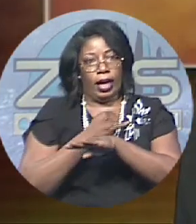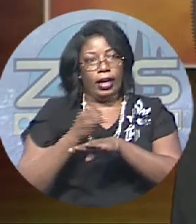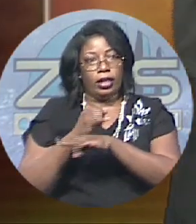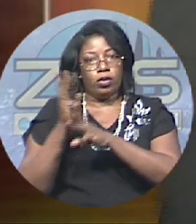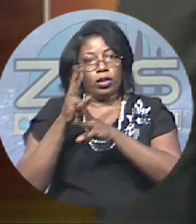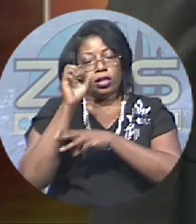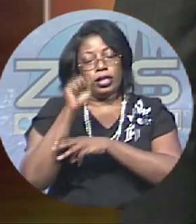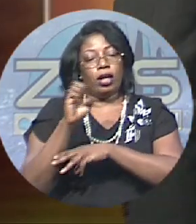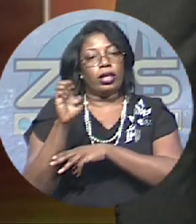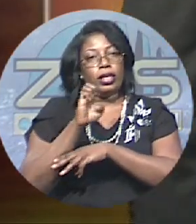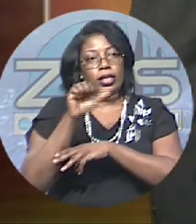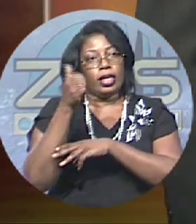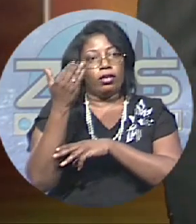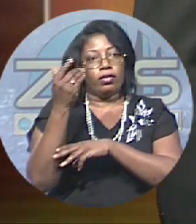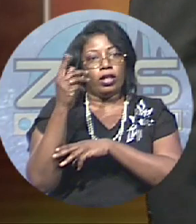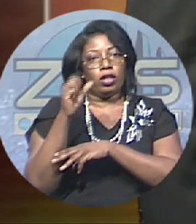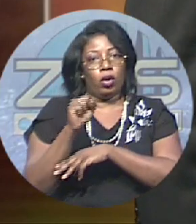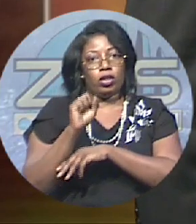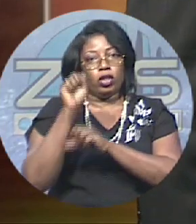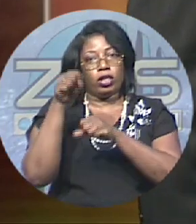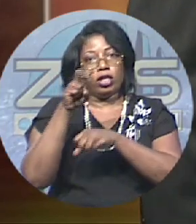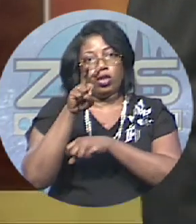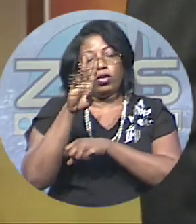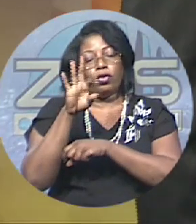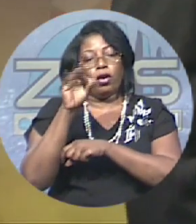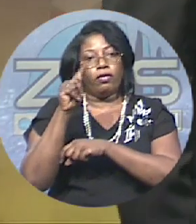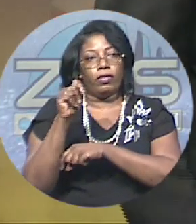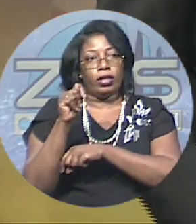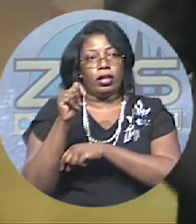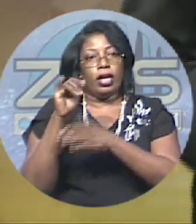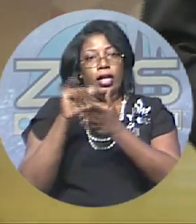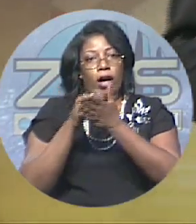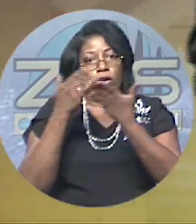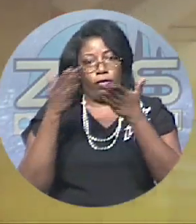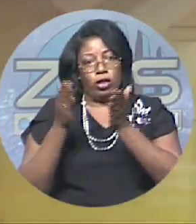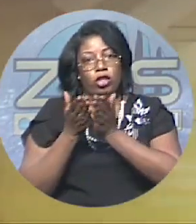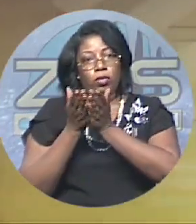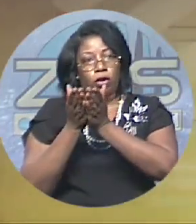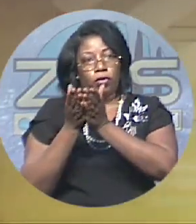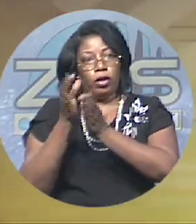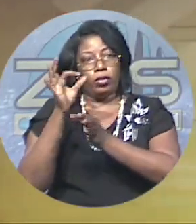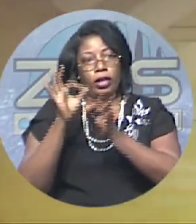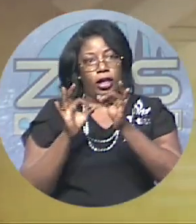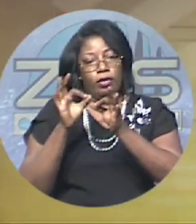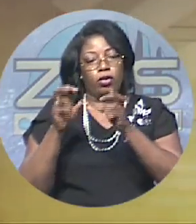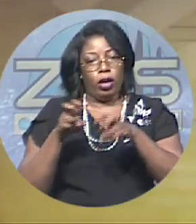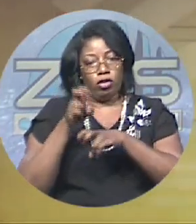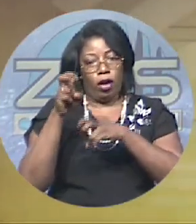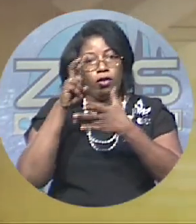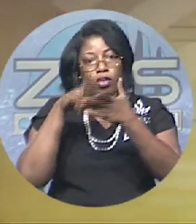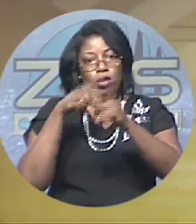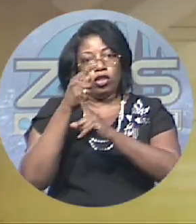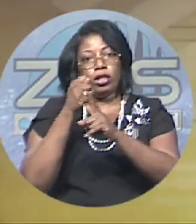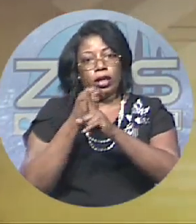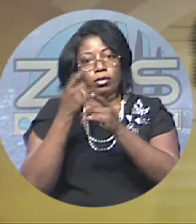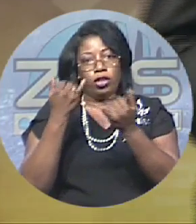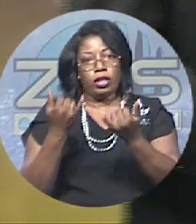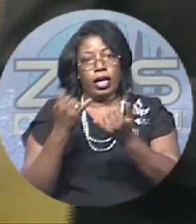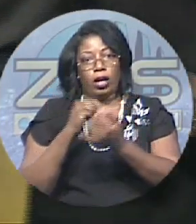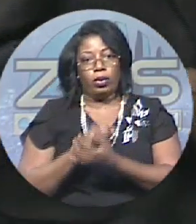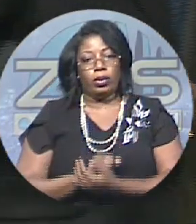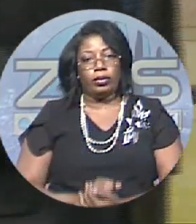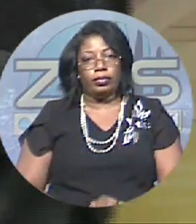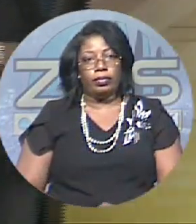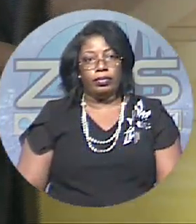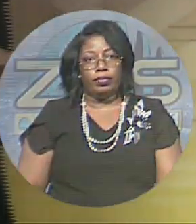of the southeast 10 to 15 knots, and the wave heights 2 to 4 feet. That's going to do it for your boating forecast. It is time now for your trial forecast, and